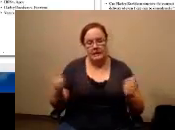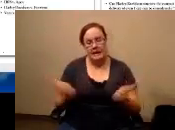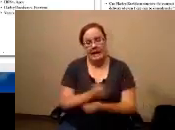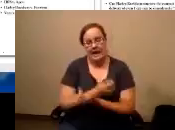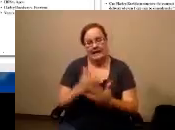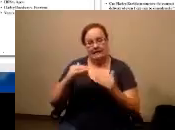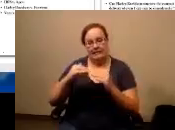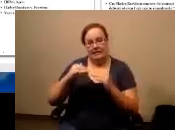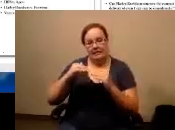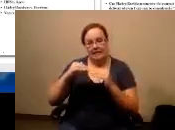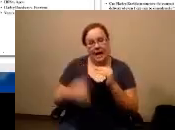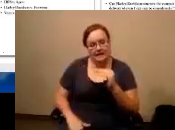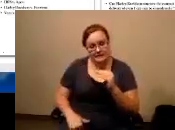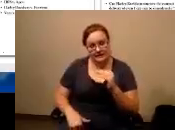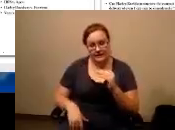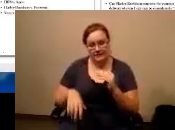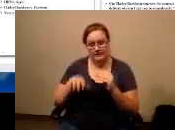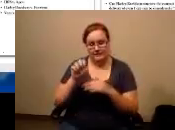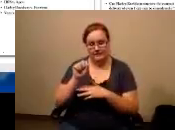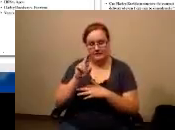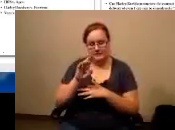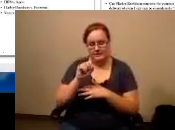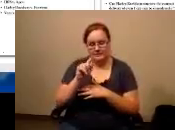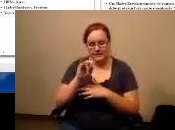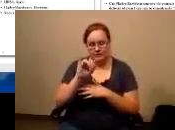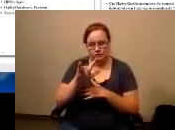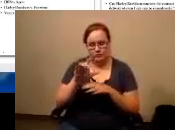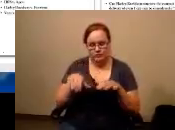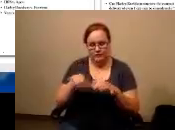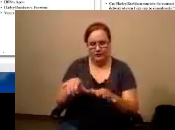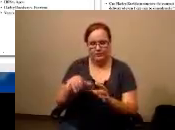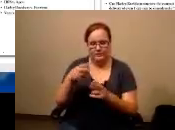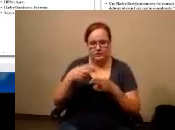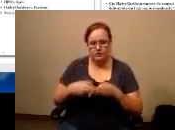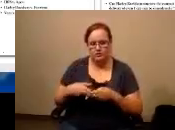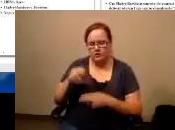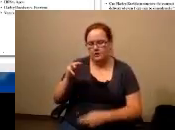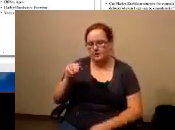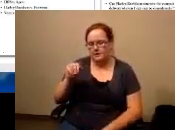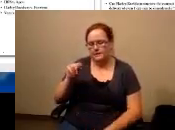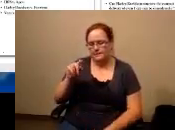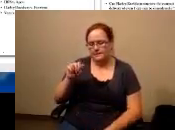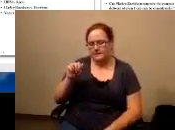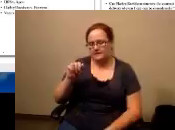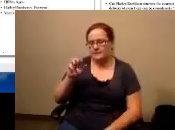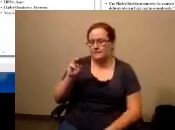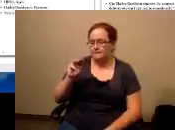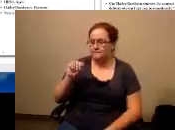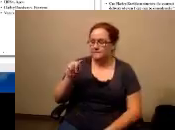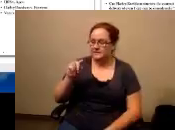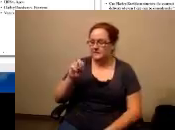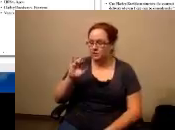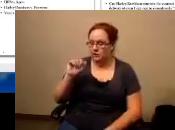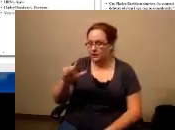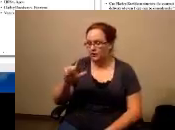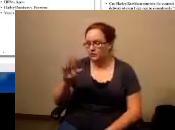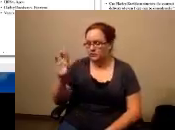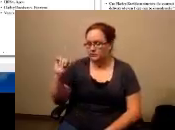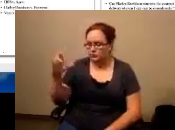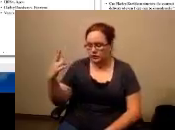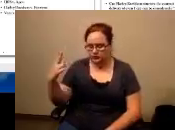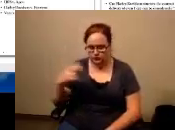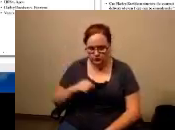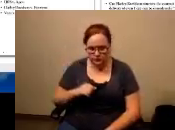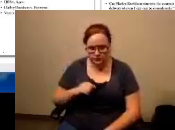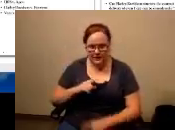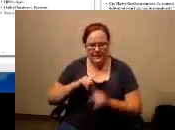performance is a material breach. And I want to talk in just a moment about the legal effect of that. But how in the world do